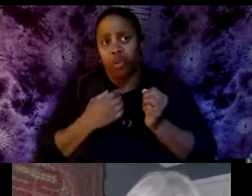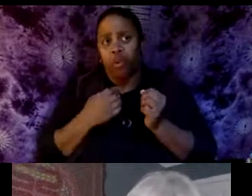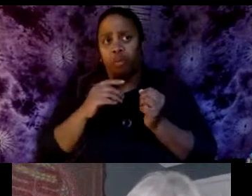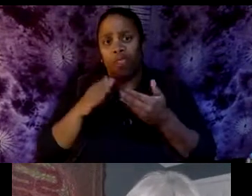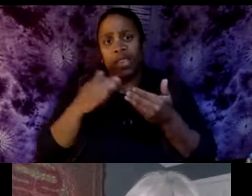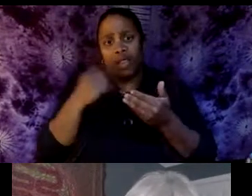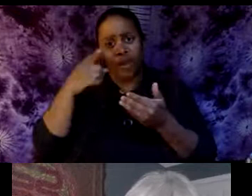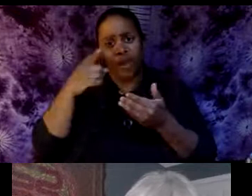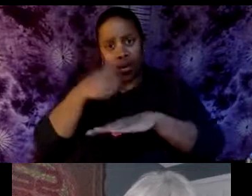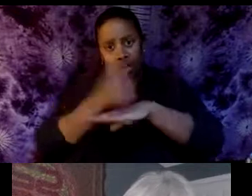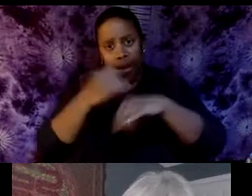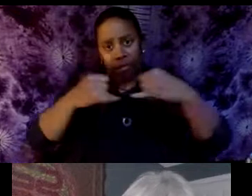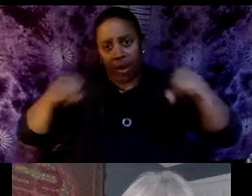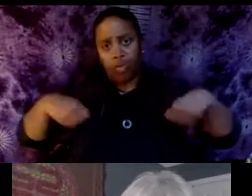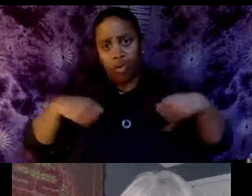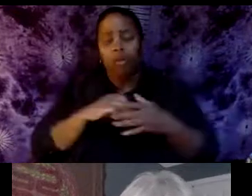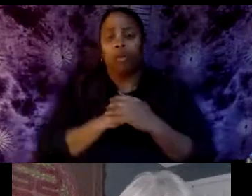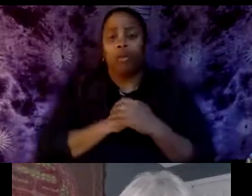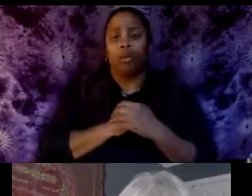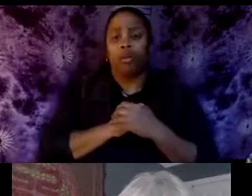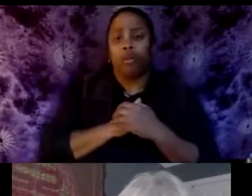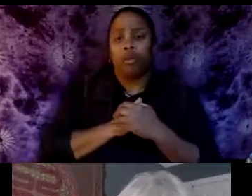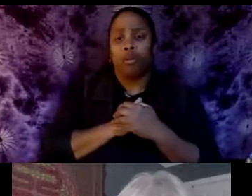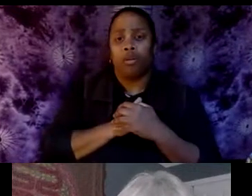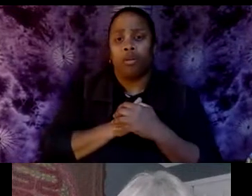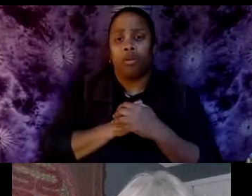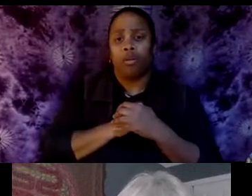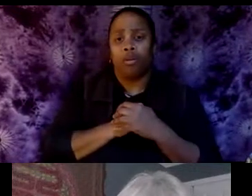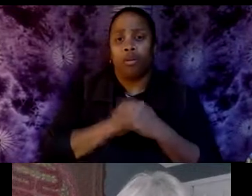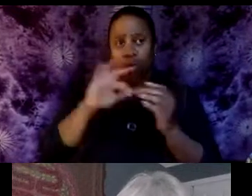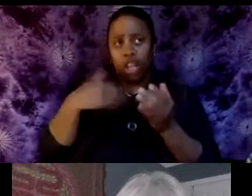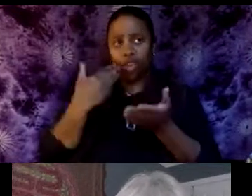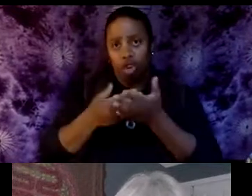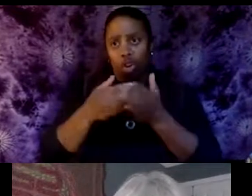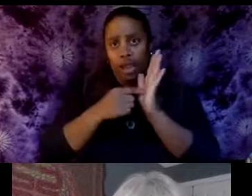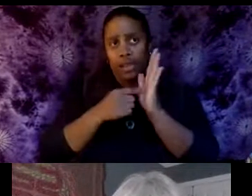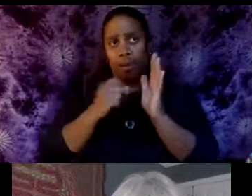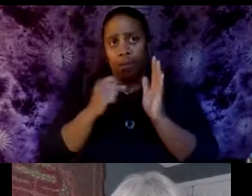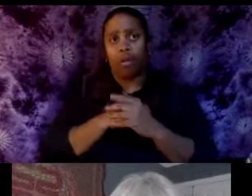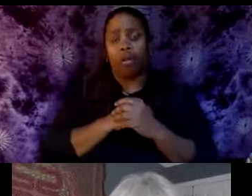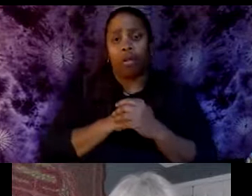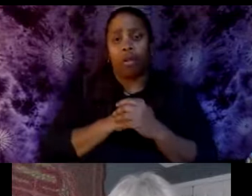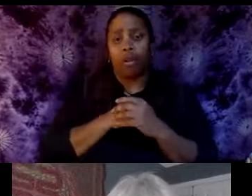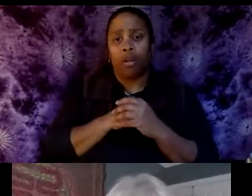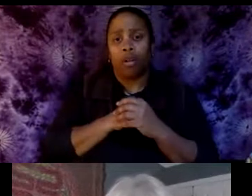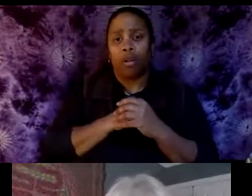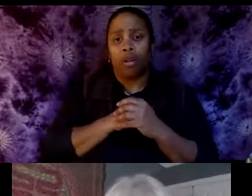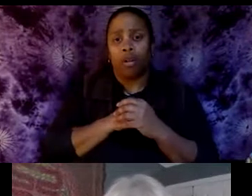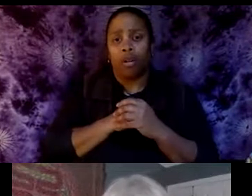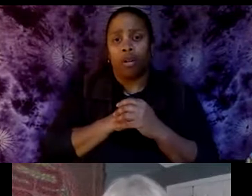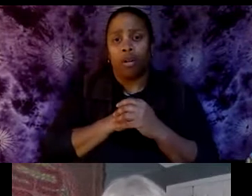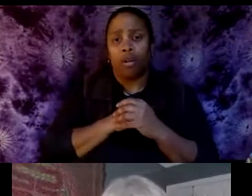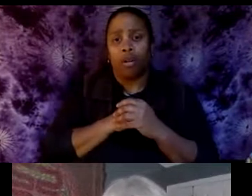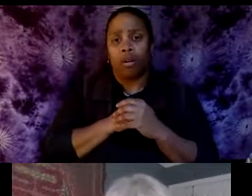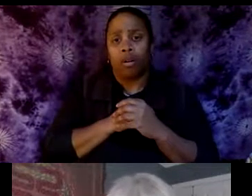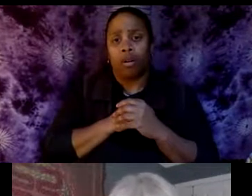Dr. Tina. So that's what, yeah. So Dr. Tina is a great example of being so in touch with her anger for me. That's how I interpret it. I know Shift Witch, you